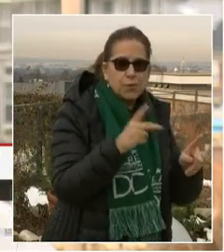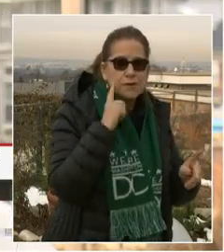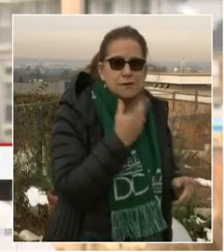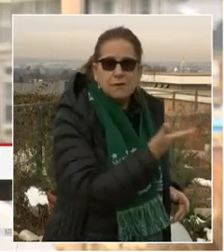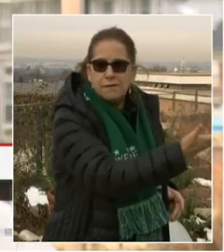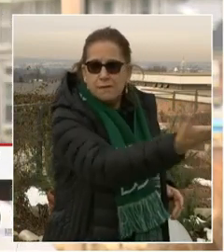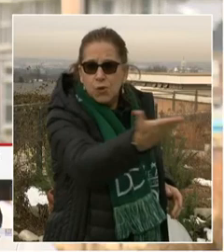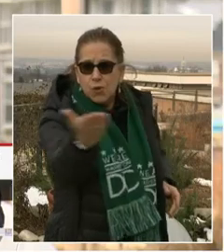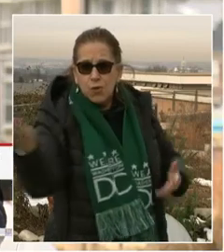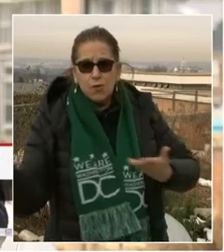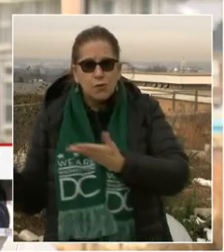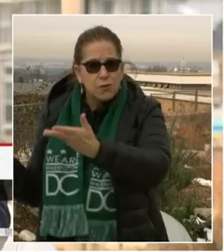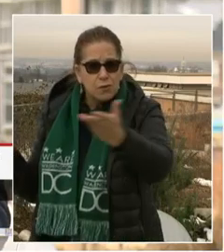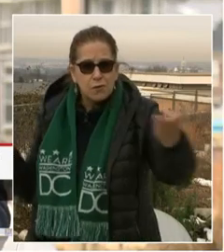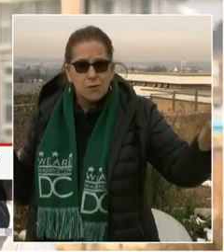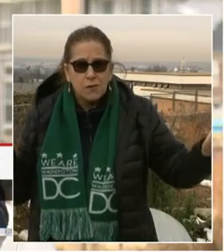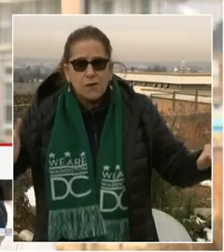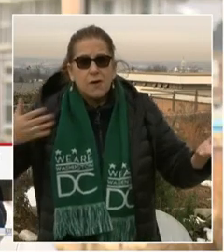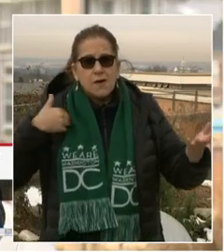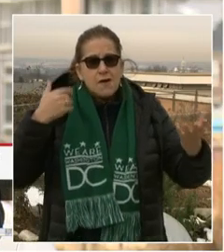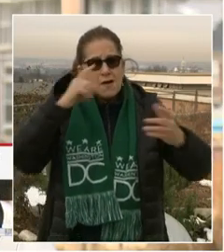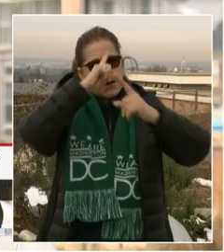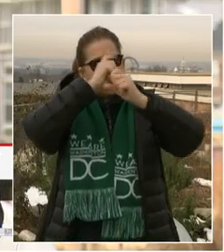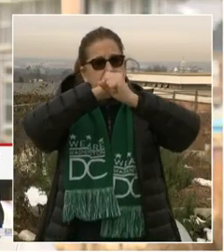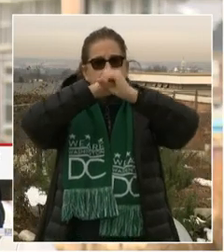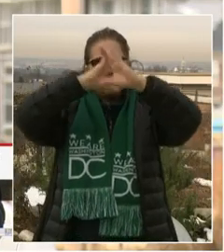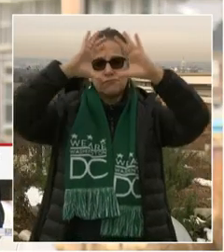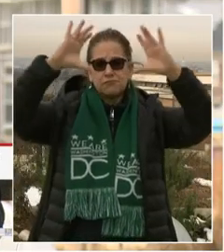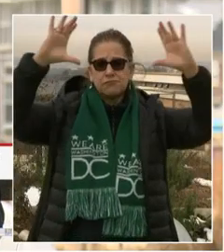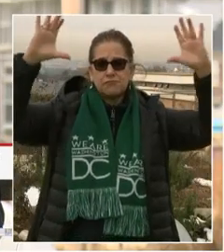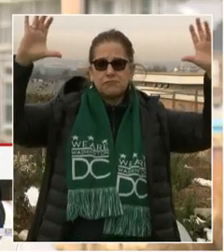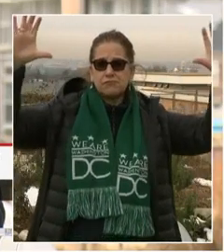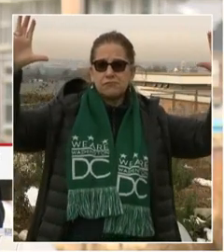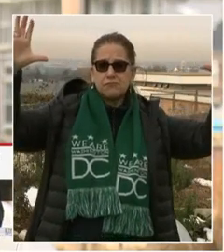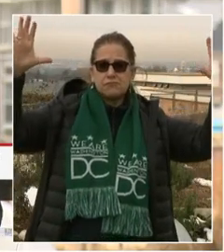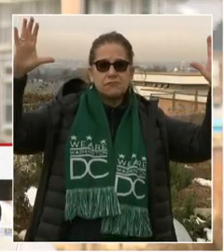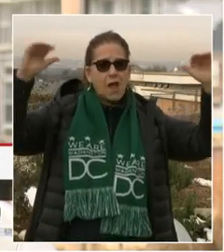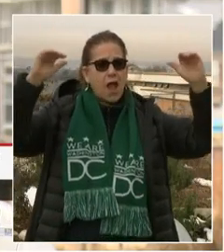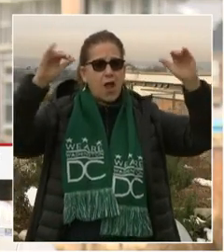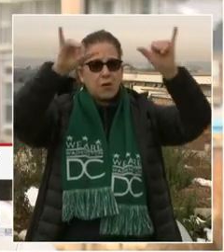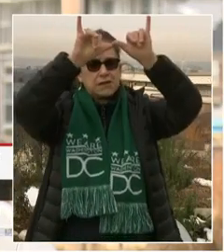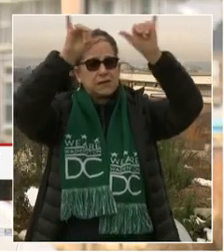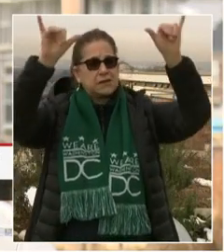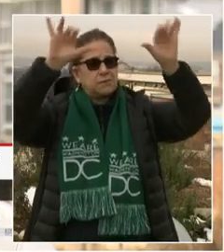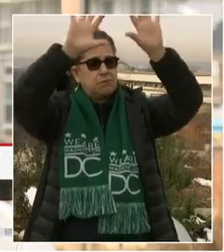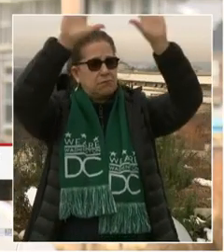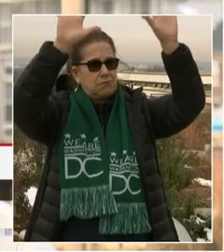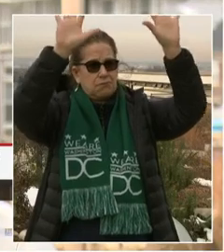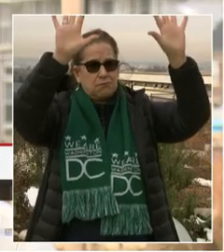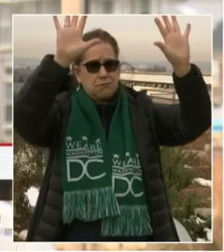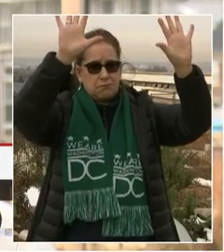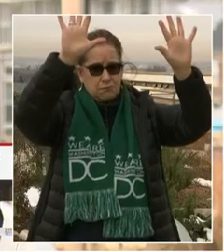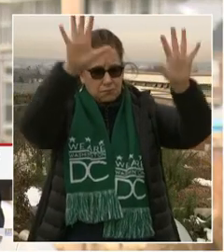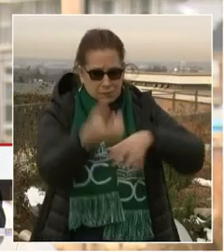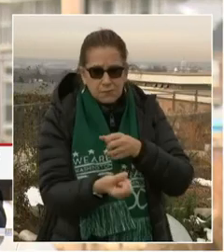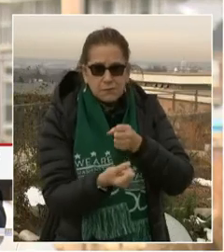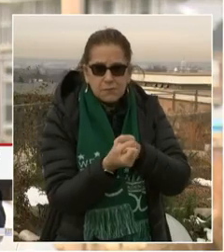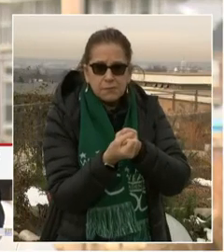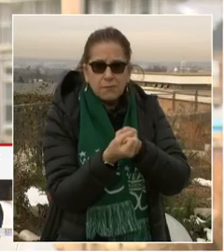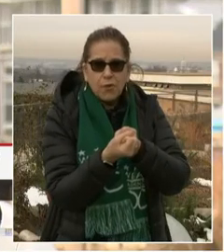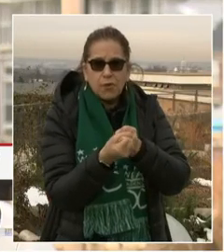and develop systems that provide stability and support for district households. As Mayor Bowser